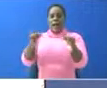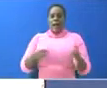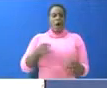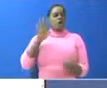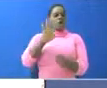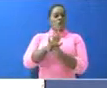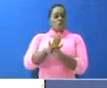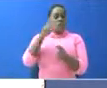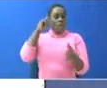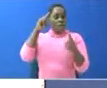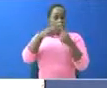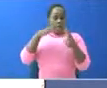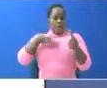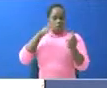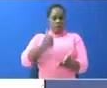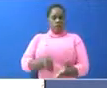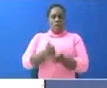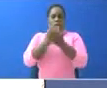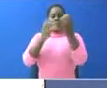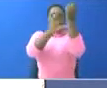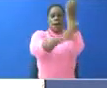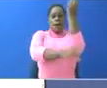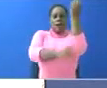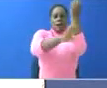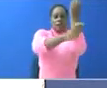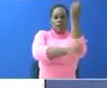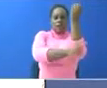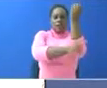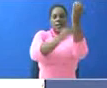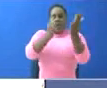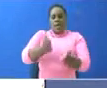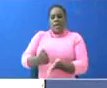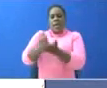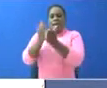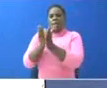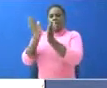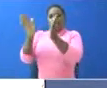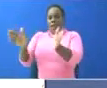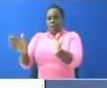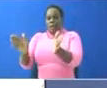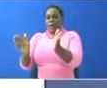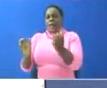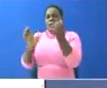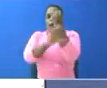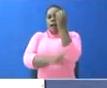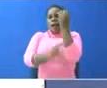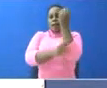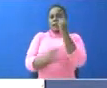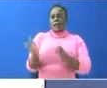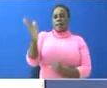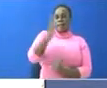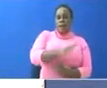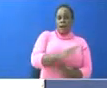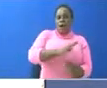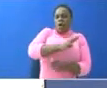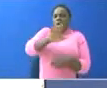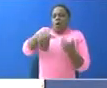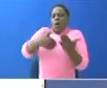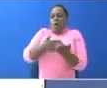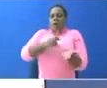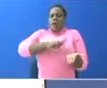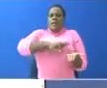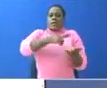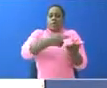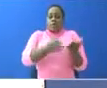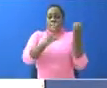We intend to help this country, to help citizens get their country back, and all the resources